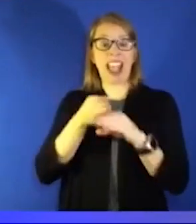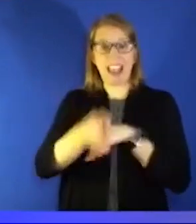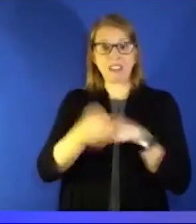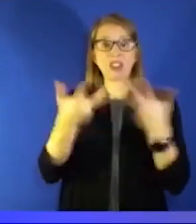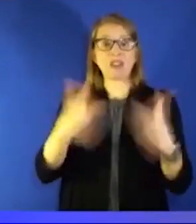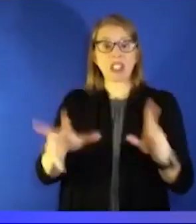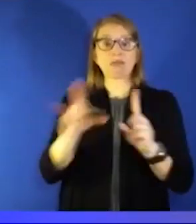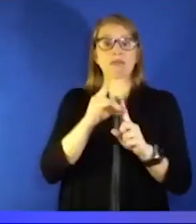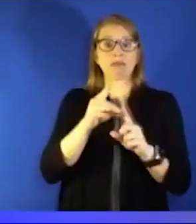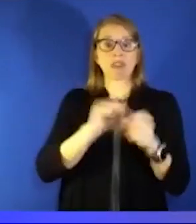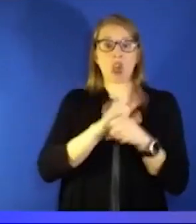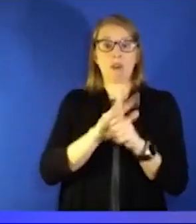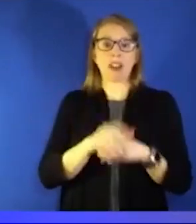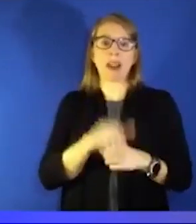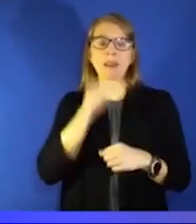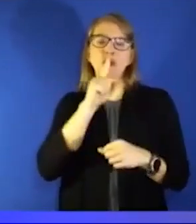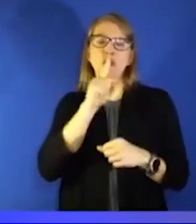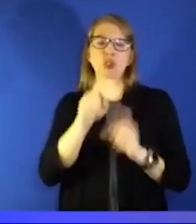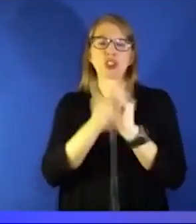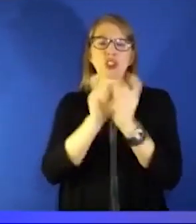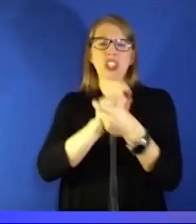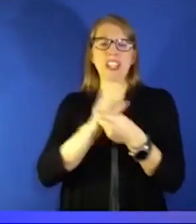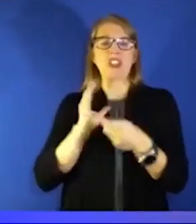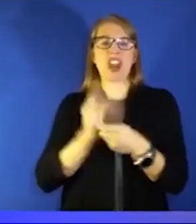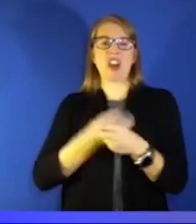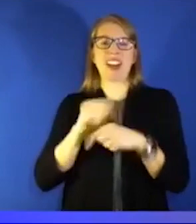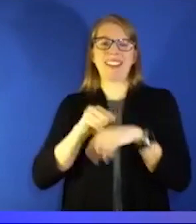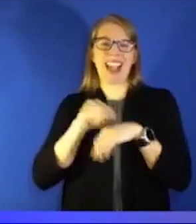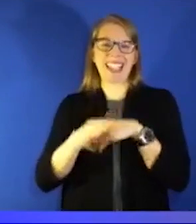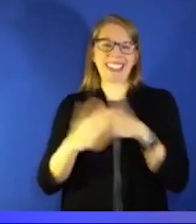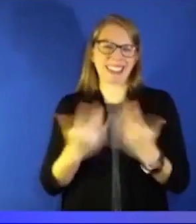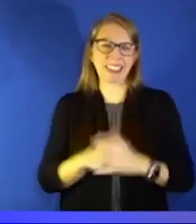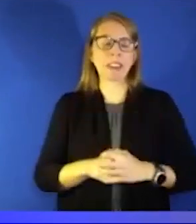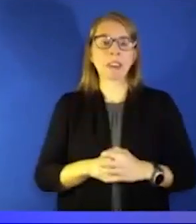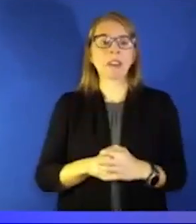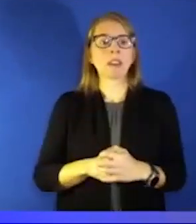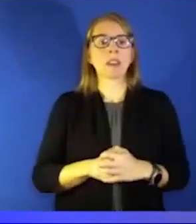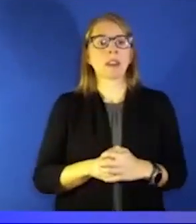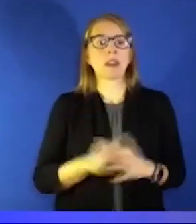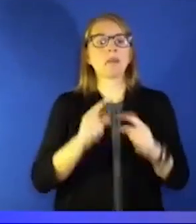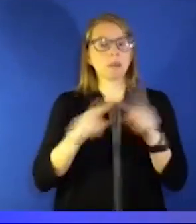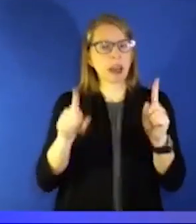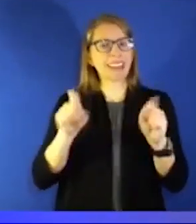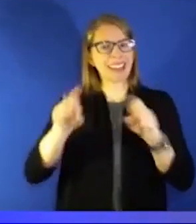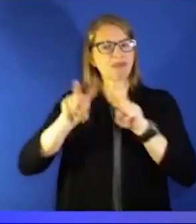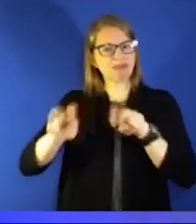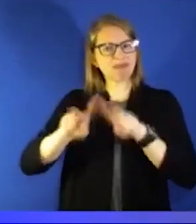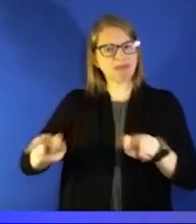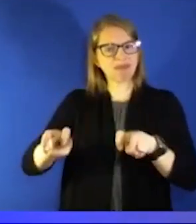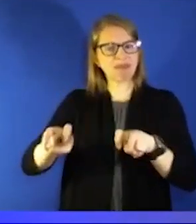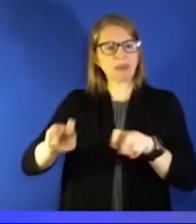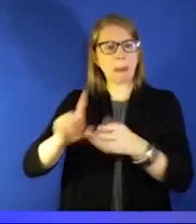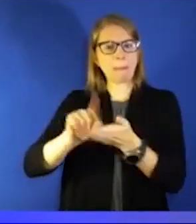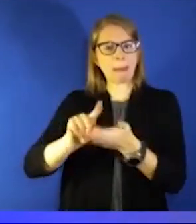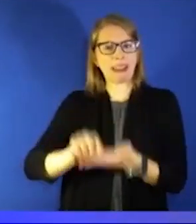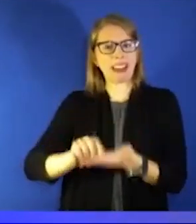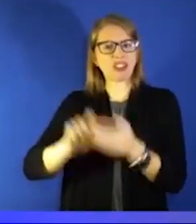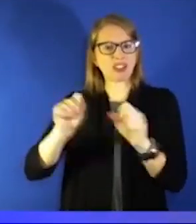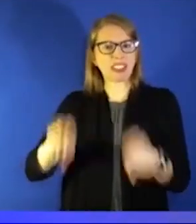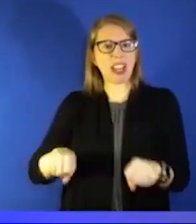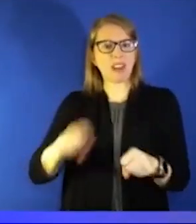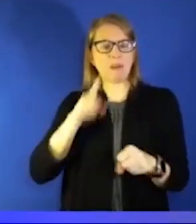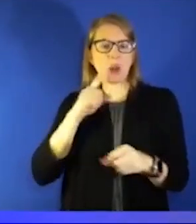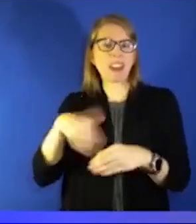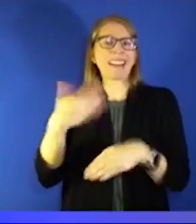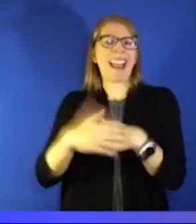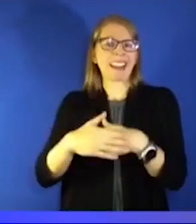not sure that would change our advice. But we could certainly dig through those publications by the next time I'm on the show and